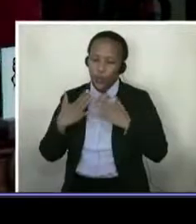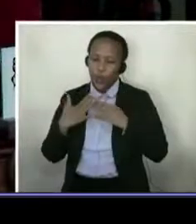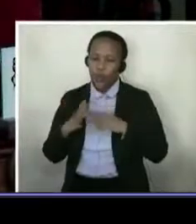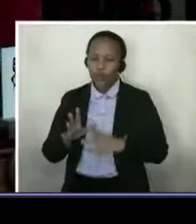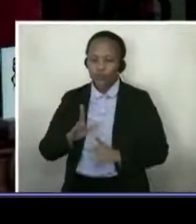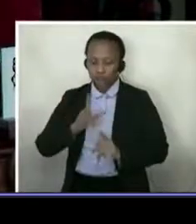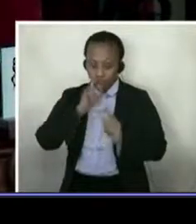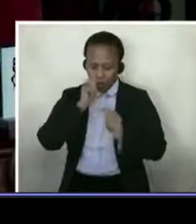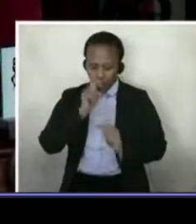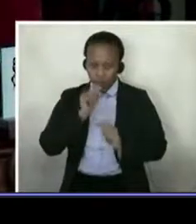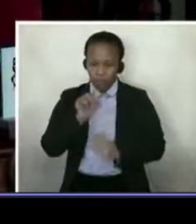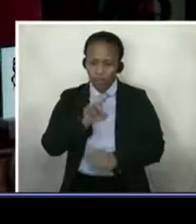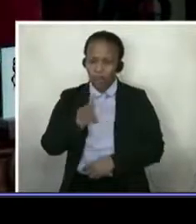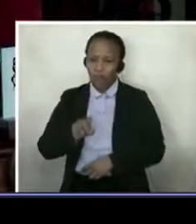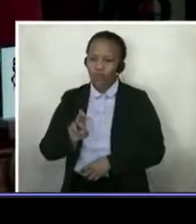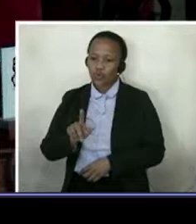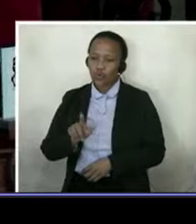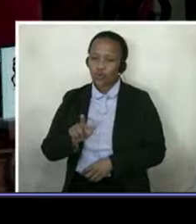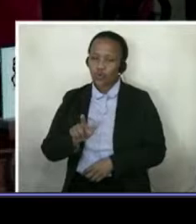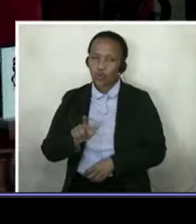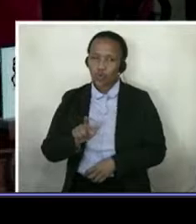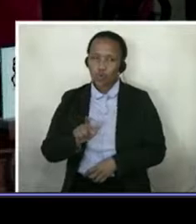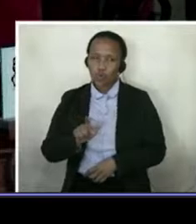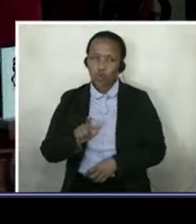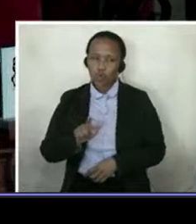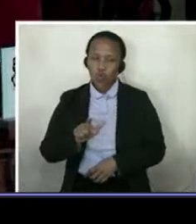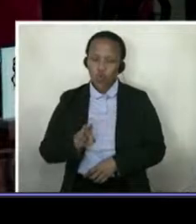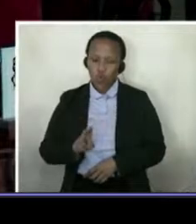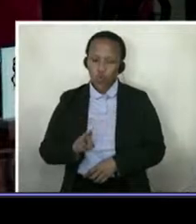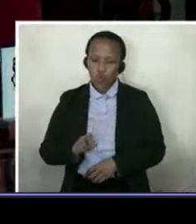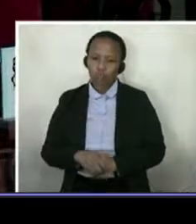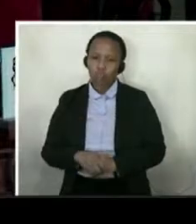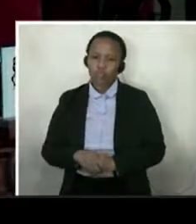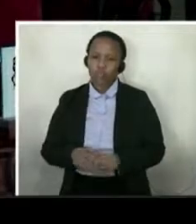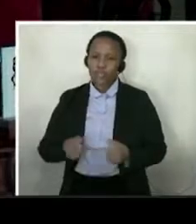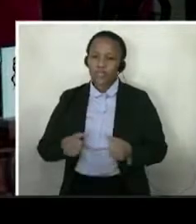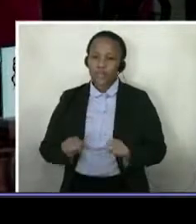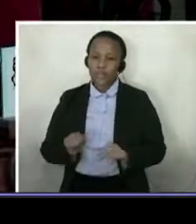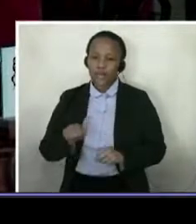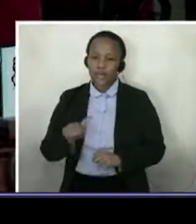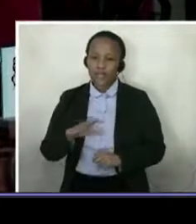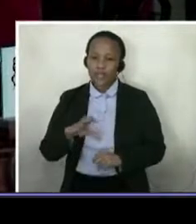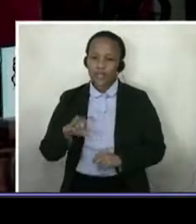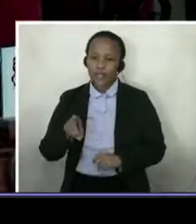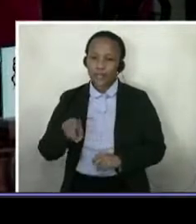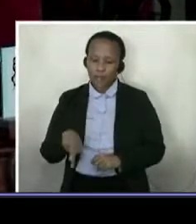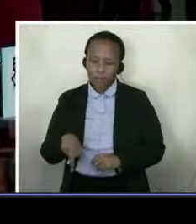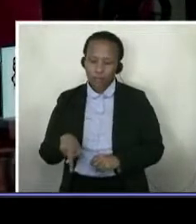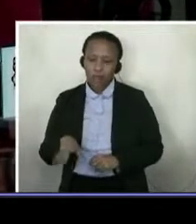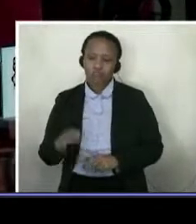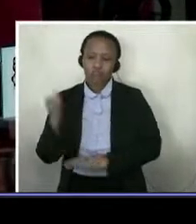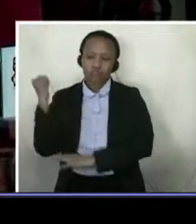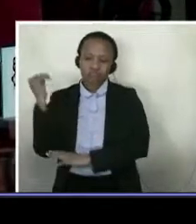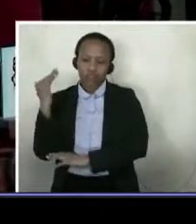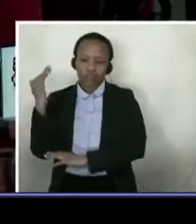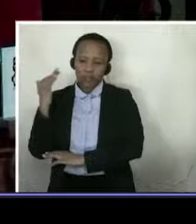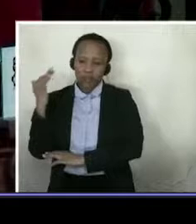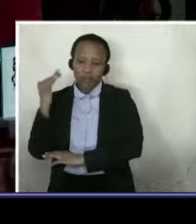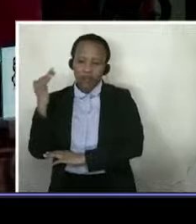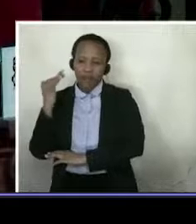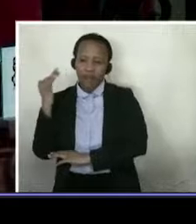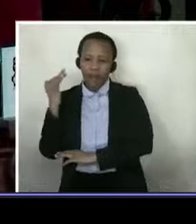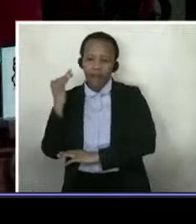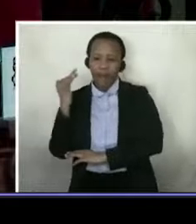We are now going to the speaker from ACDP, and I must report to this House that